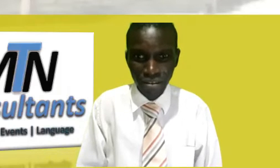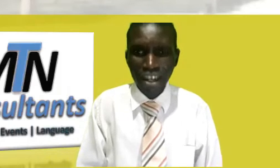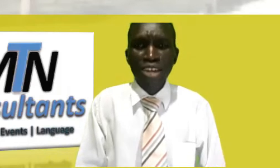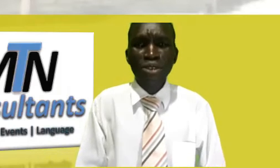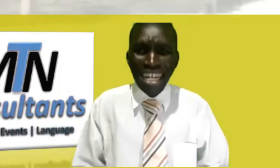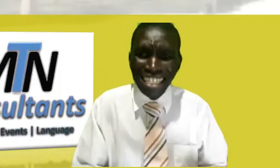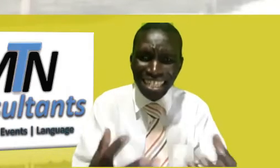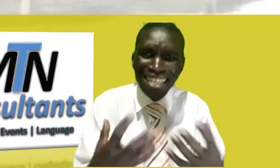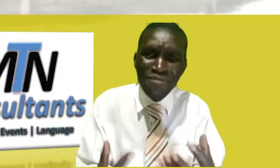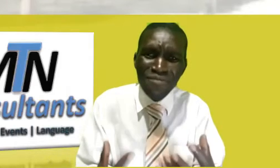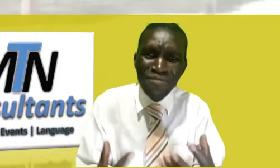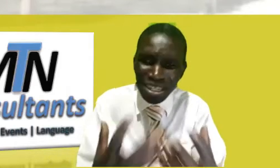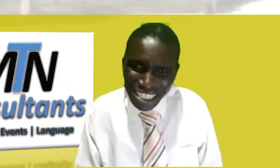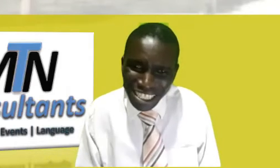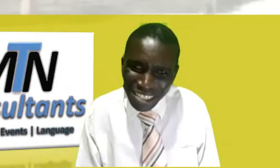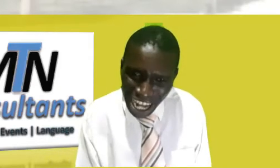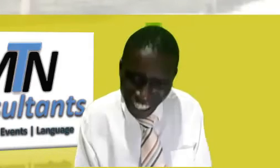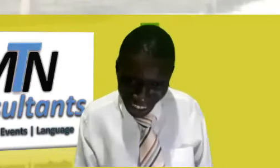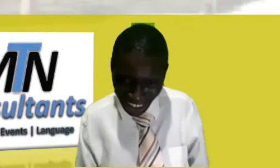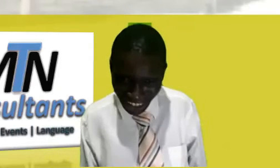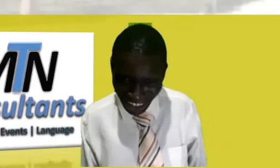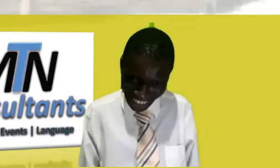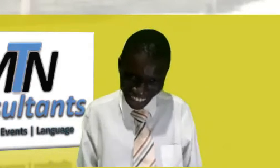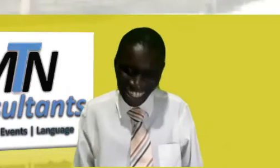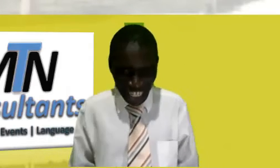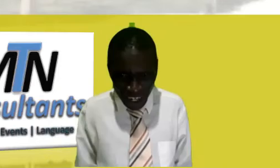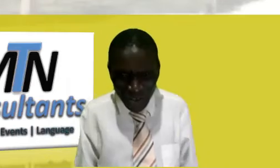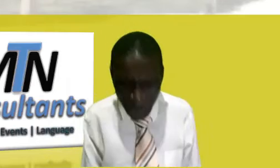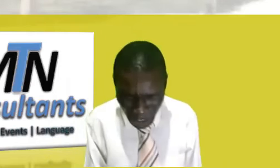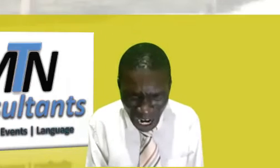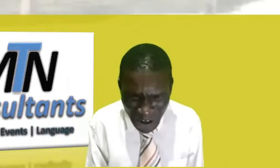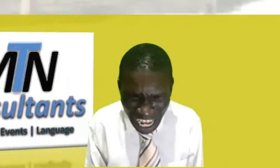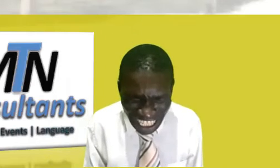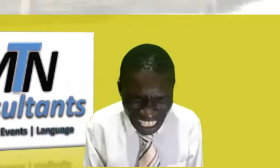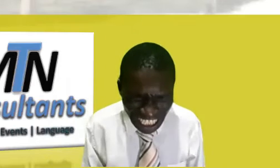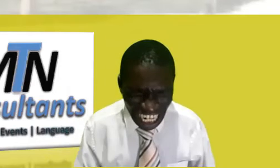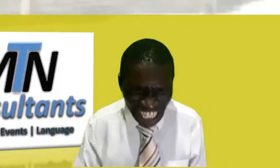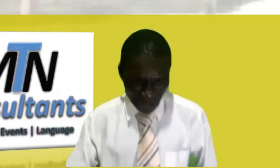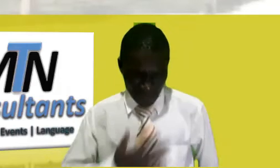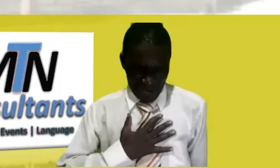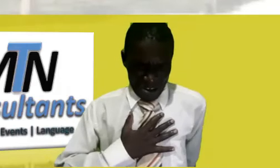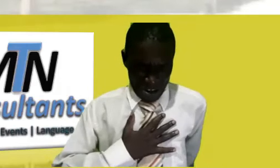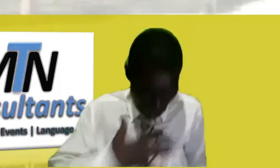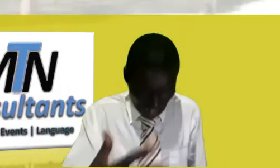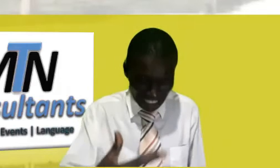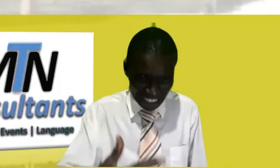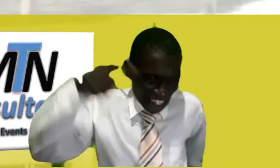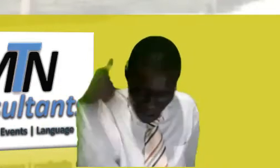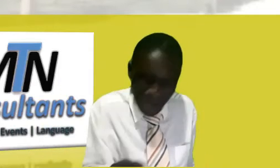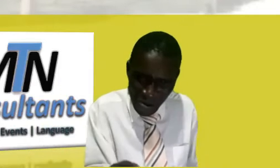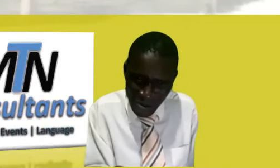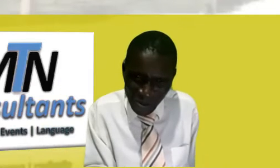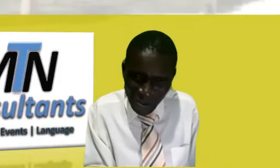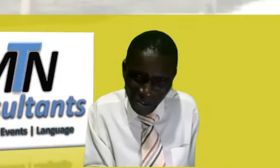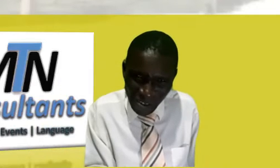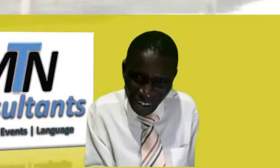hate you. Can't hate someone smiling, Miranda. You have to frown like this. I hate